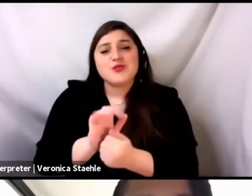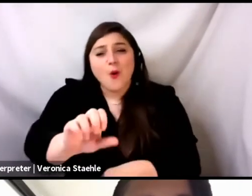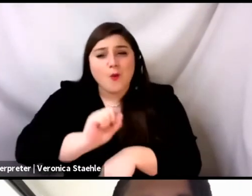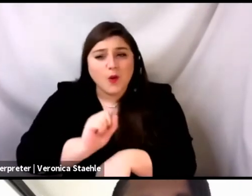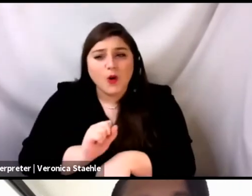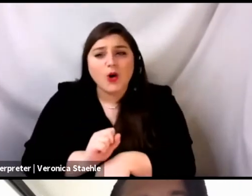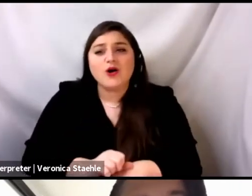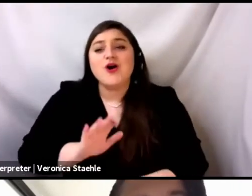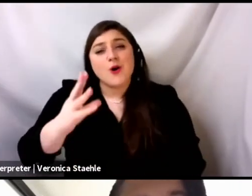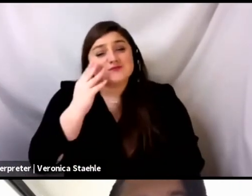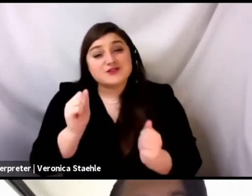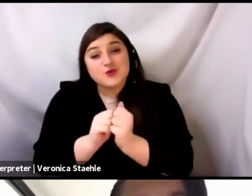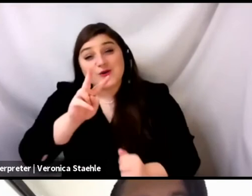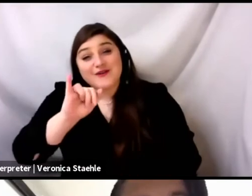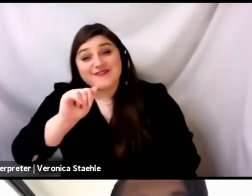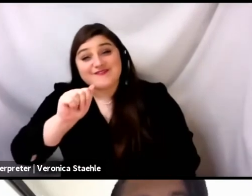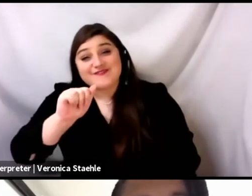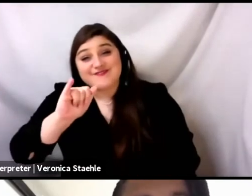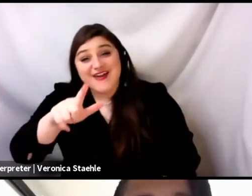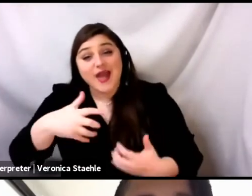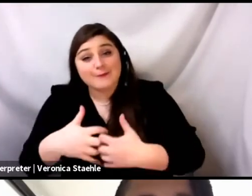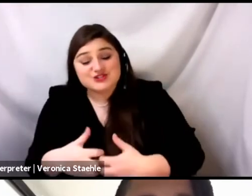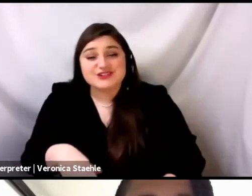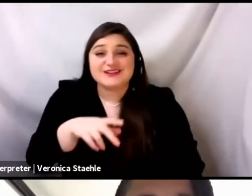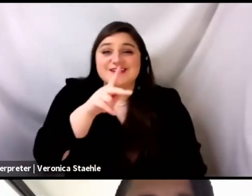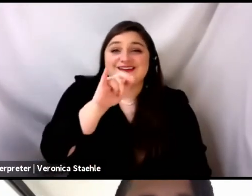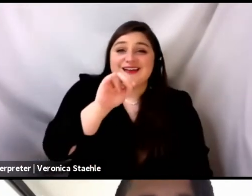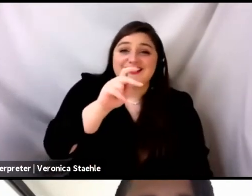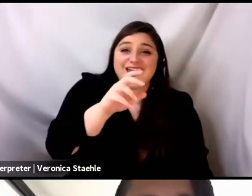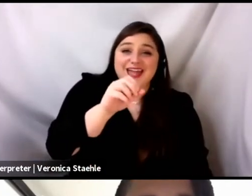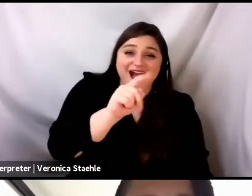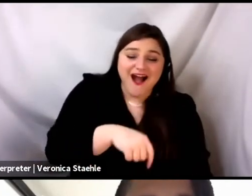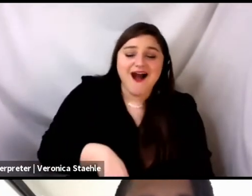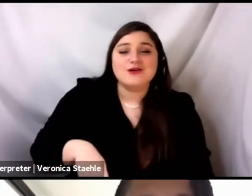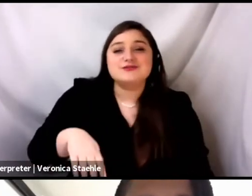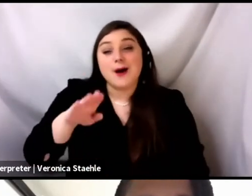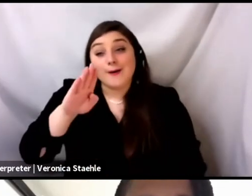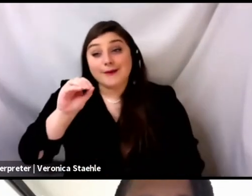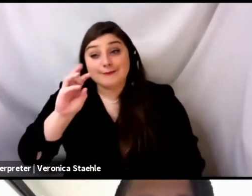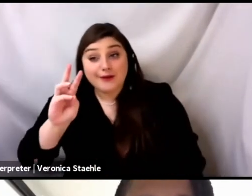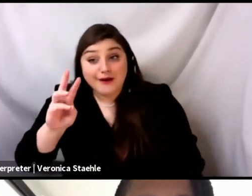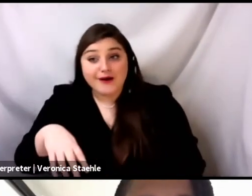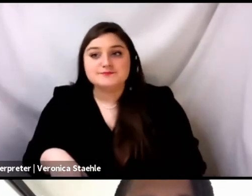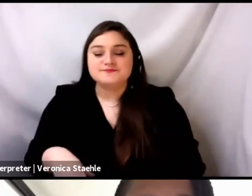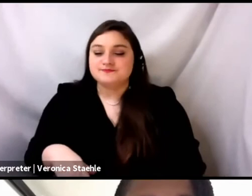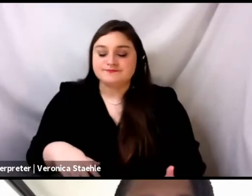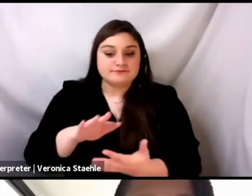about Veil Machine, about Kink Out, about Body of Workers, about how we stopped the Earn It Act and SESTA FOSTA.